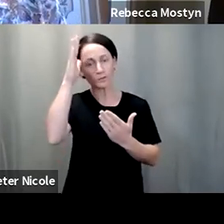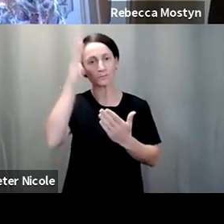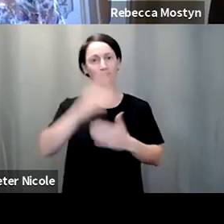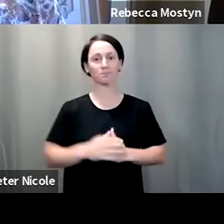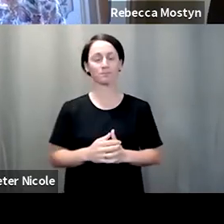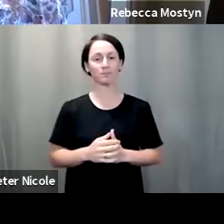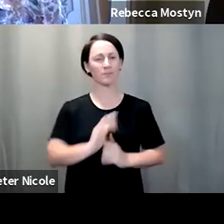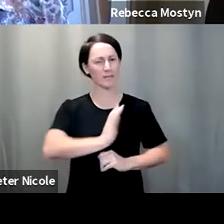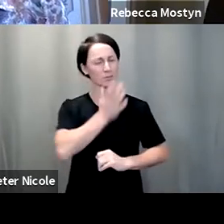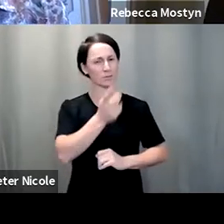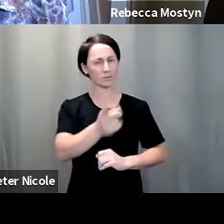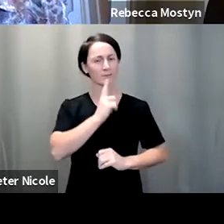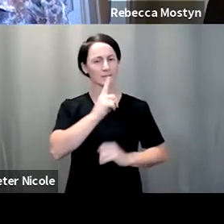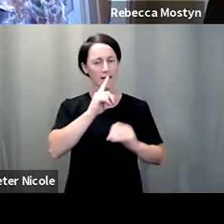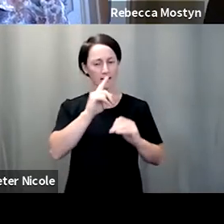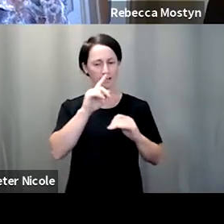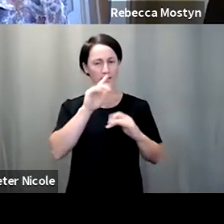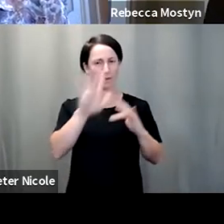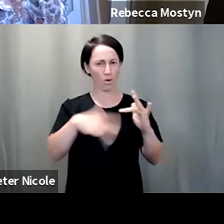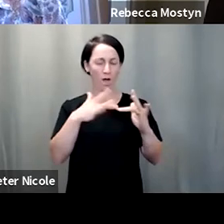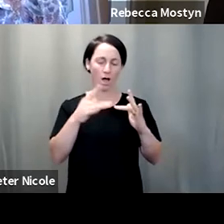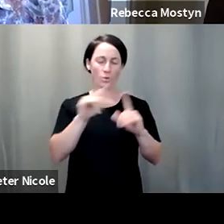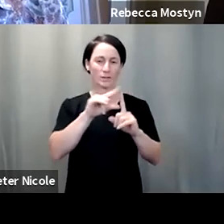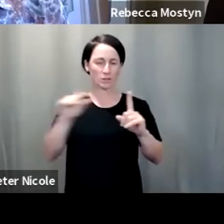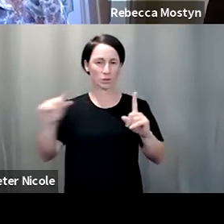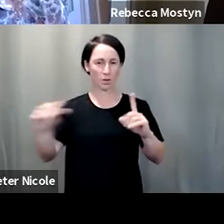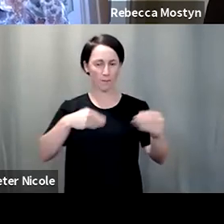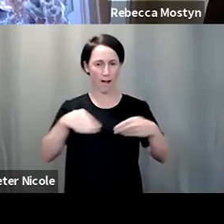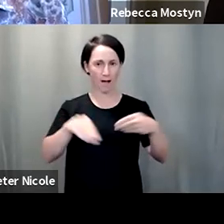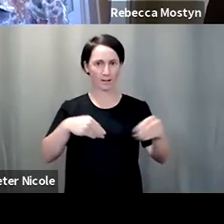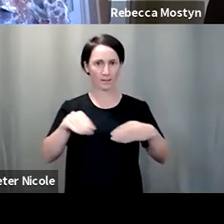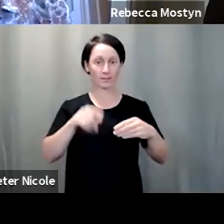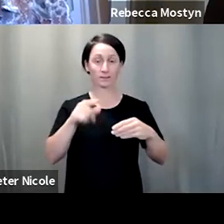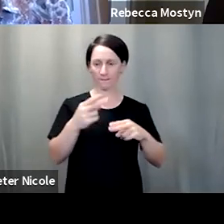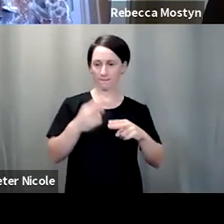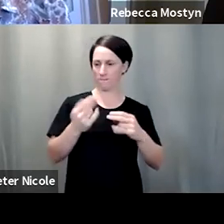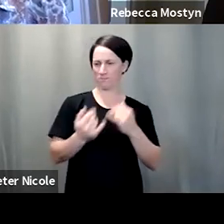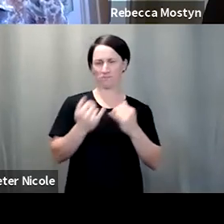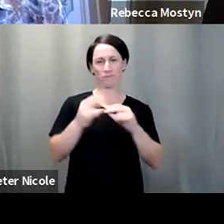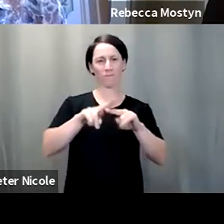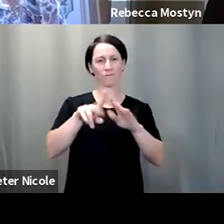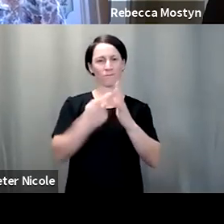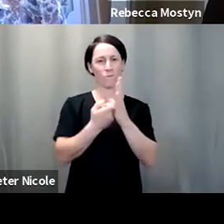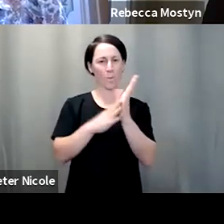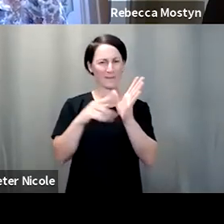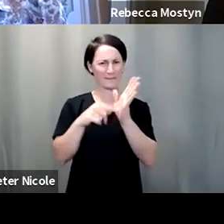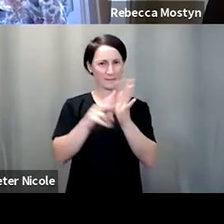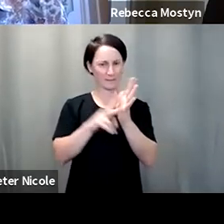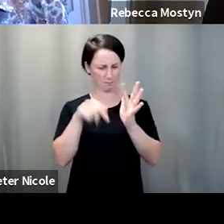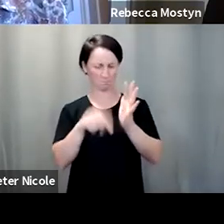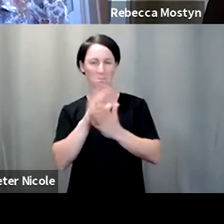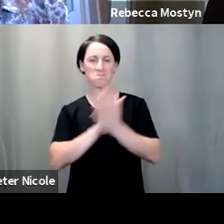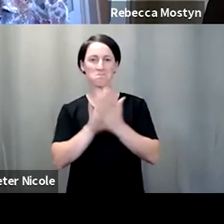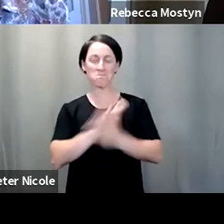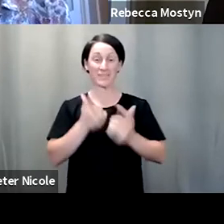digital market being, I think one of the words you used in our conversations was formative, and we're at such a new, an early stage of